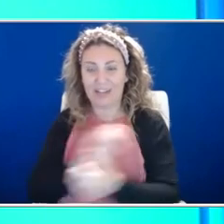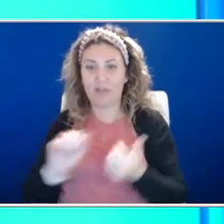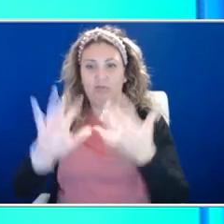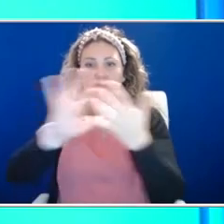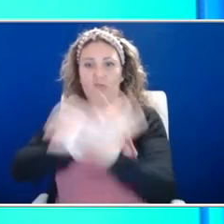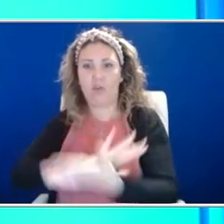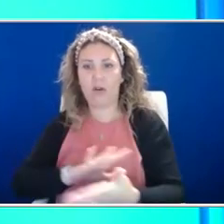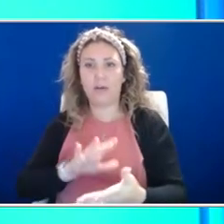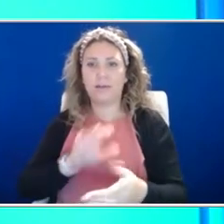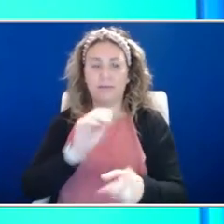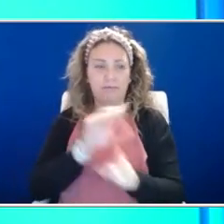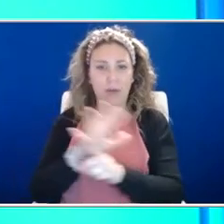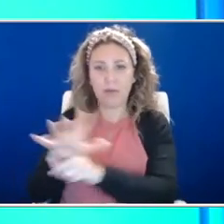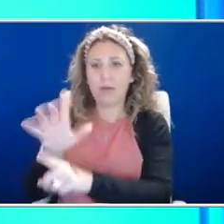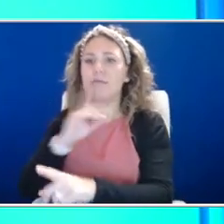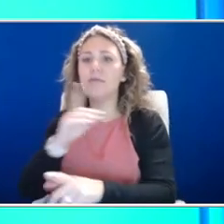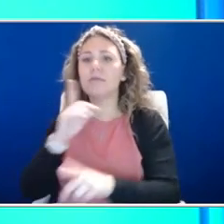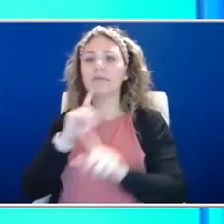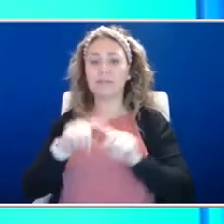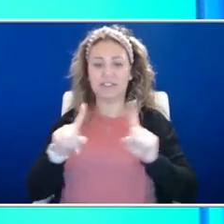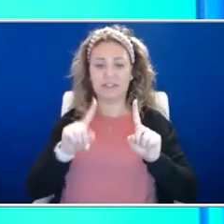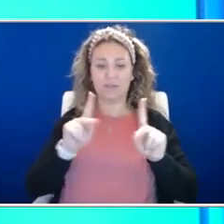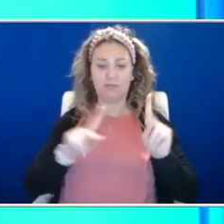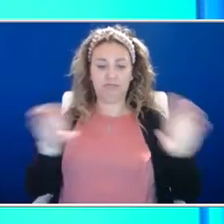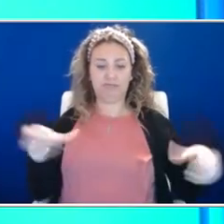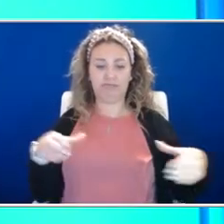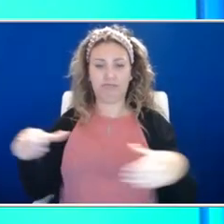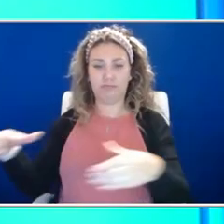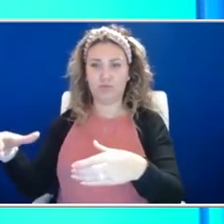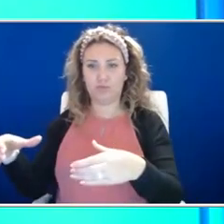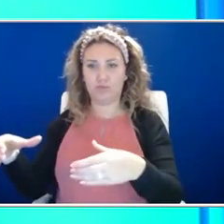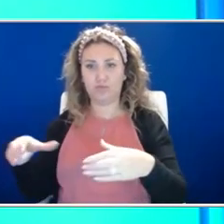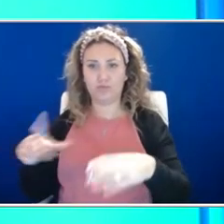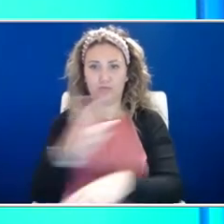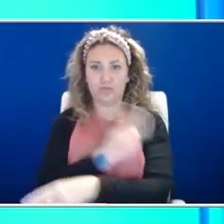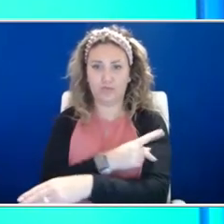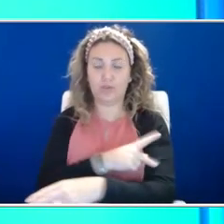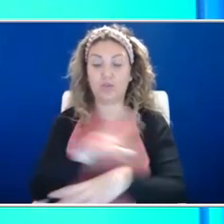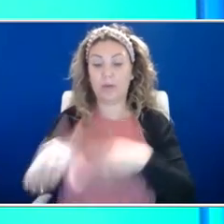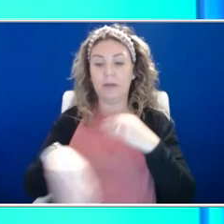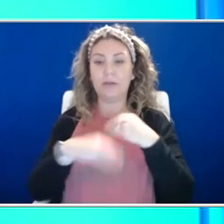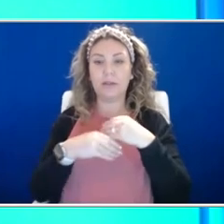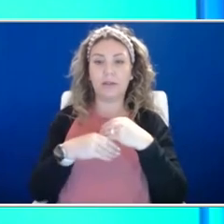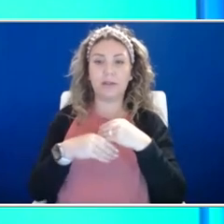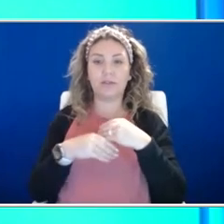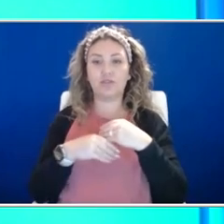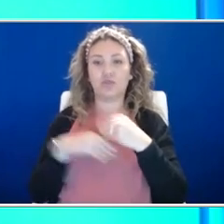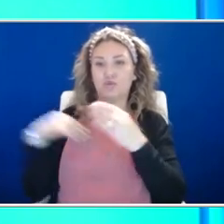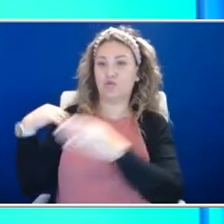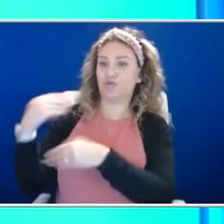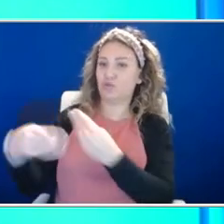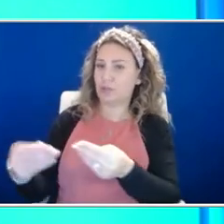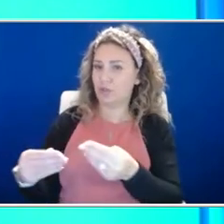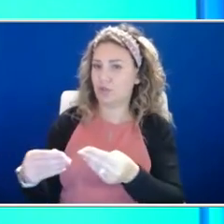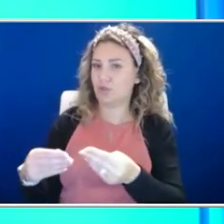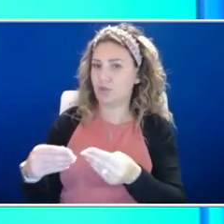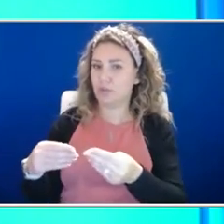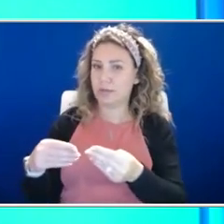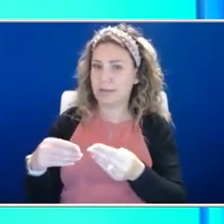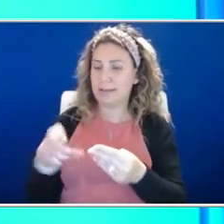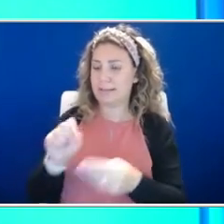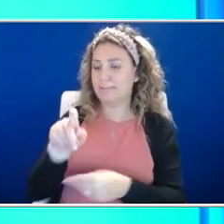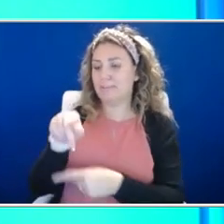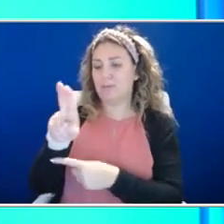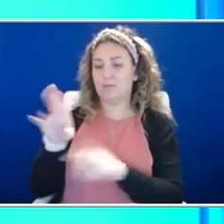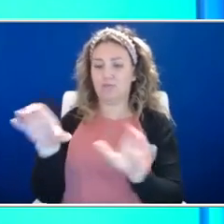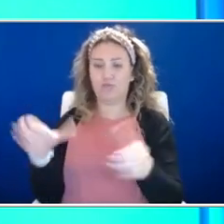in different subgroups of patients. So in addition to the traditional subgroups literature,